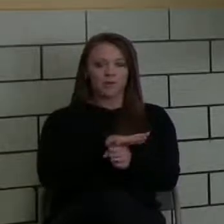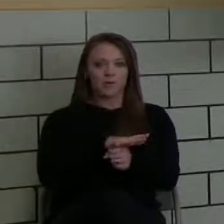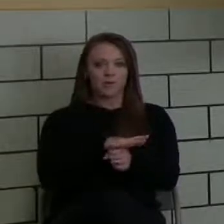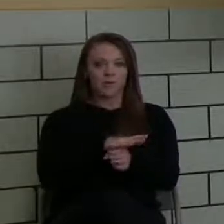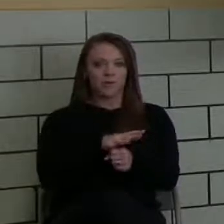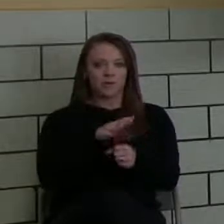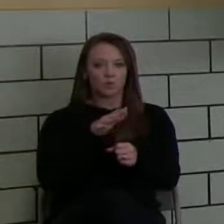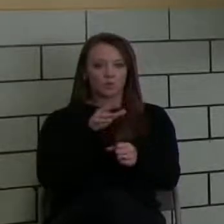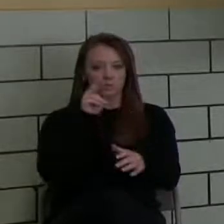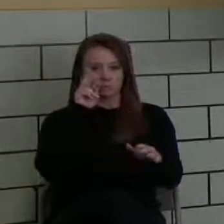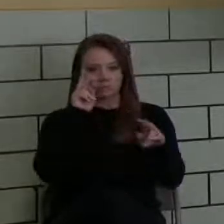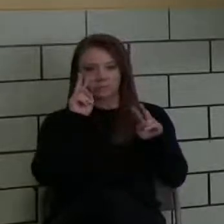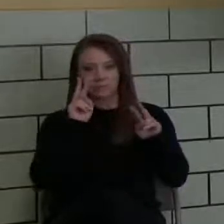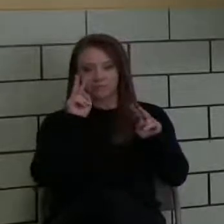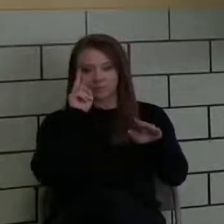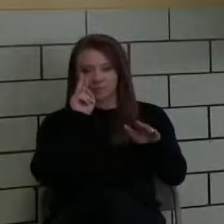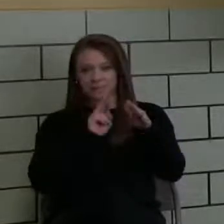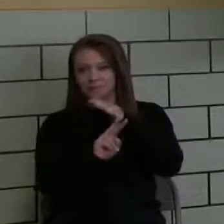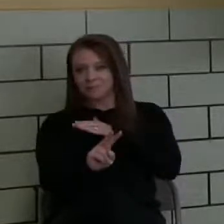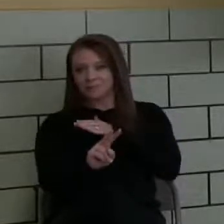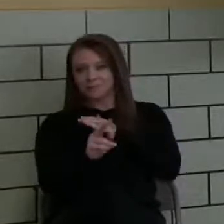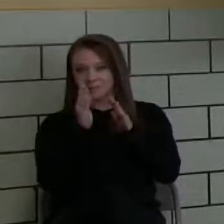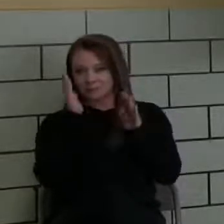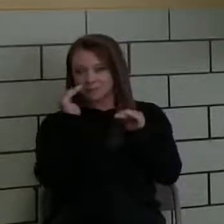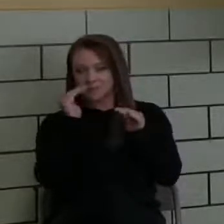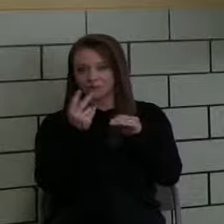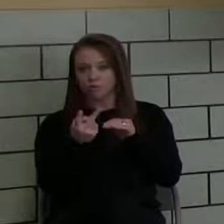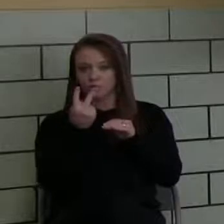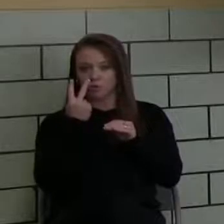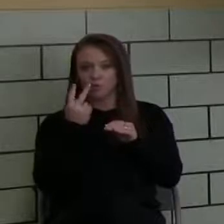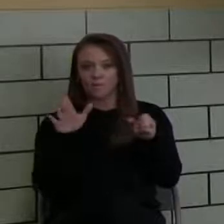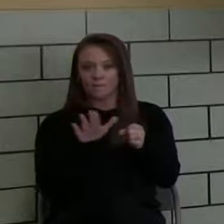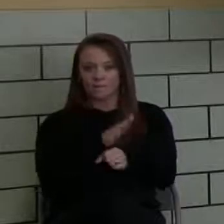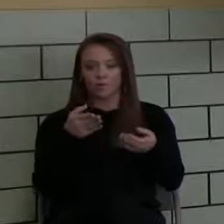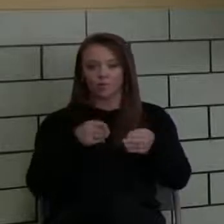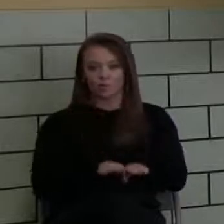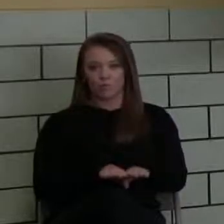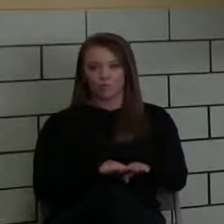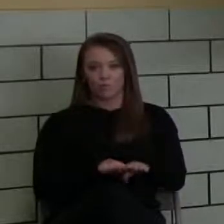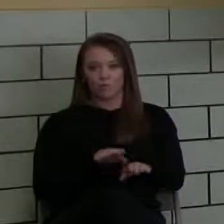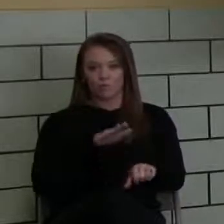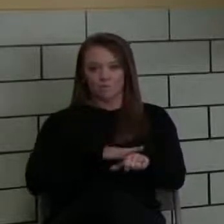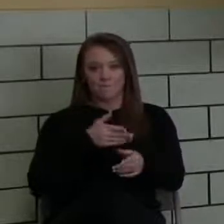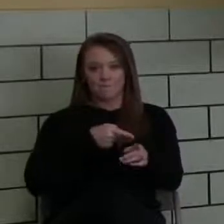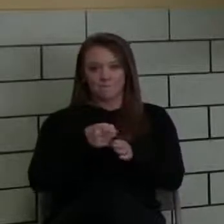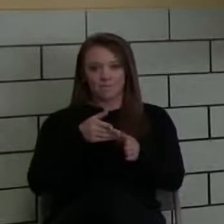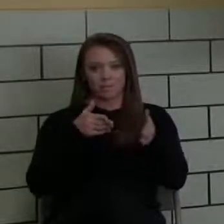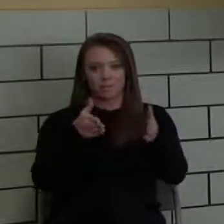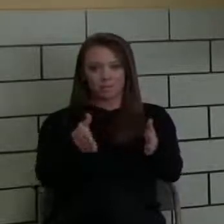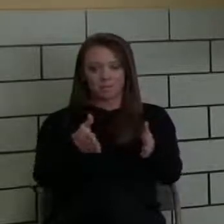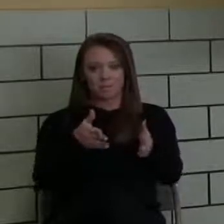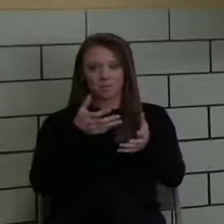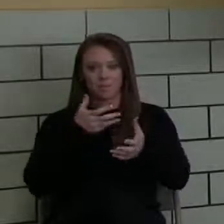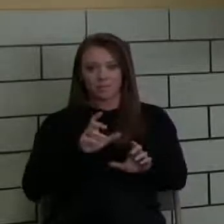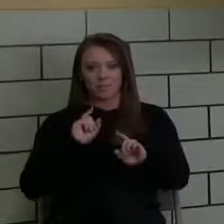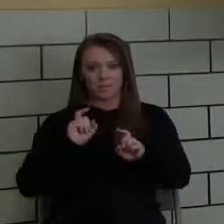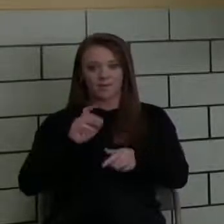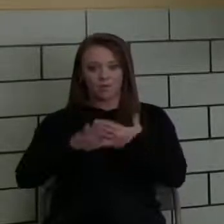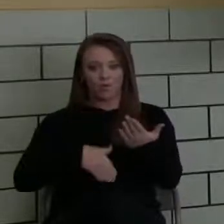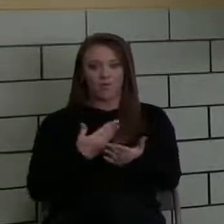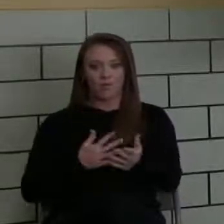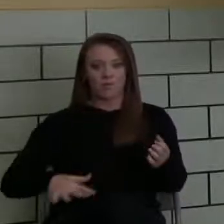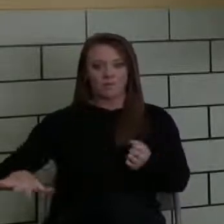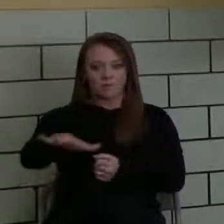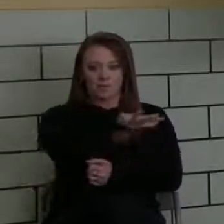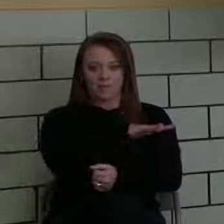complete closures on Main Street. We don't want to give them the entire length because people need to come and go. So between